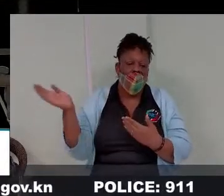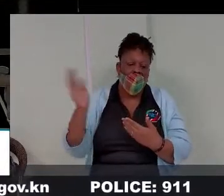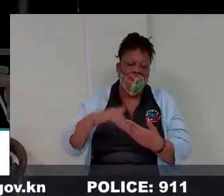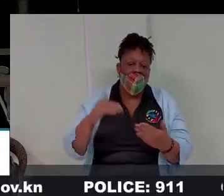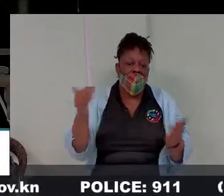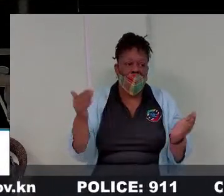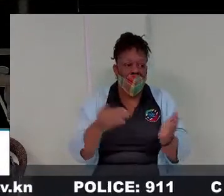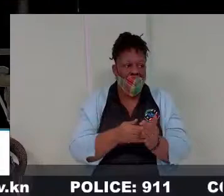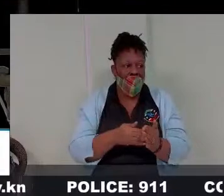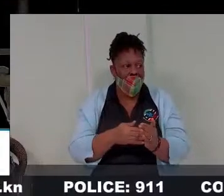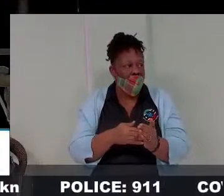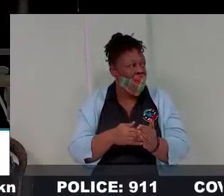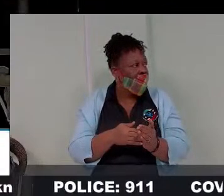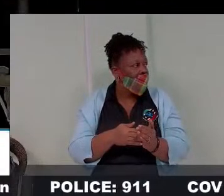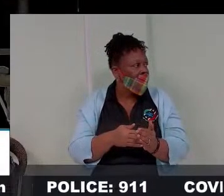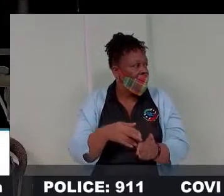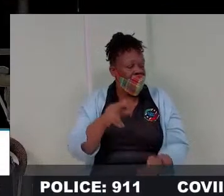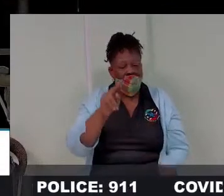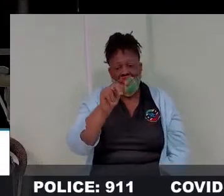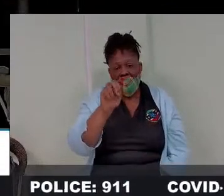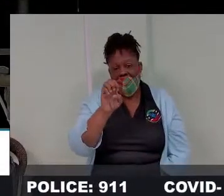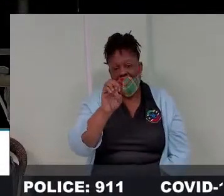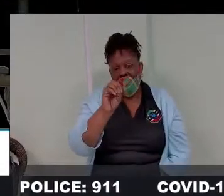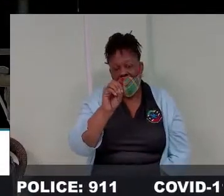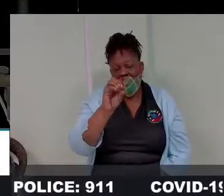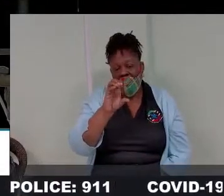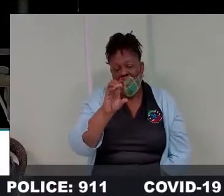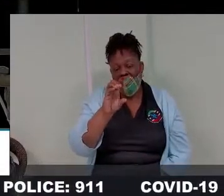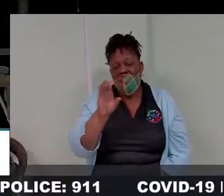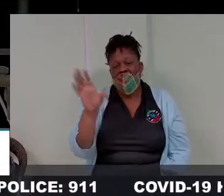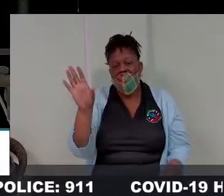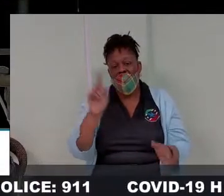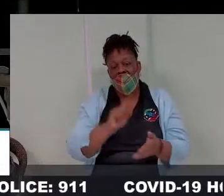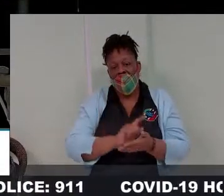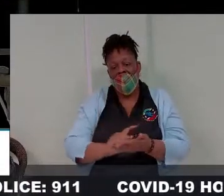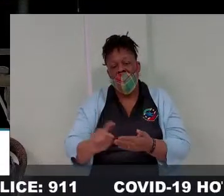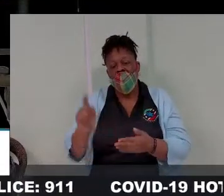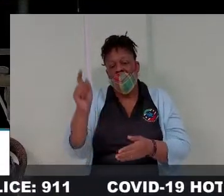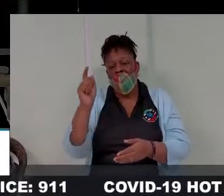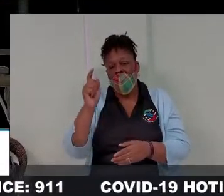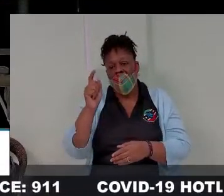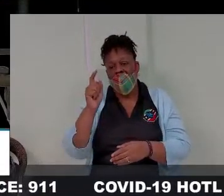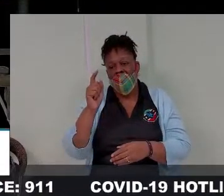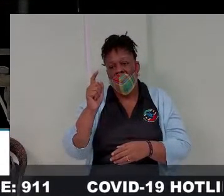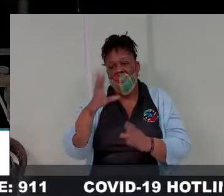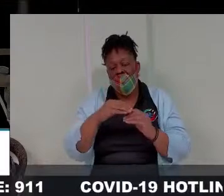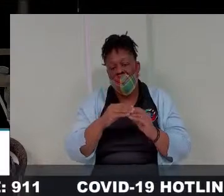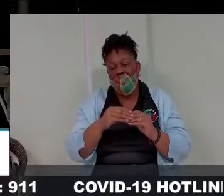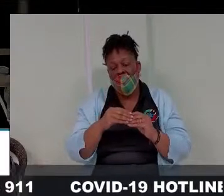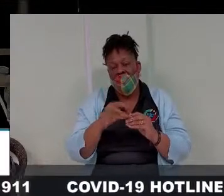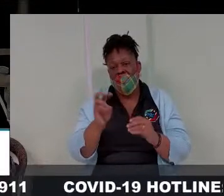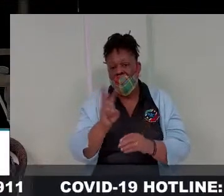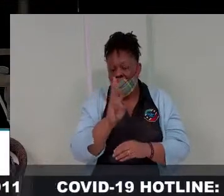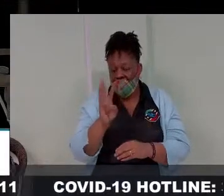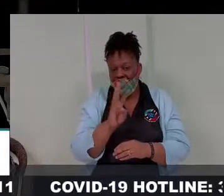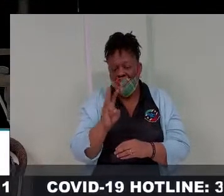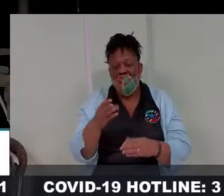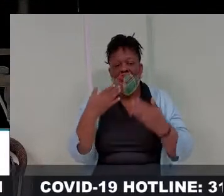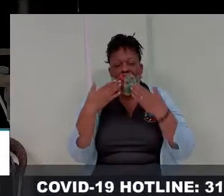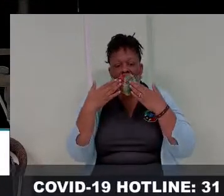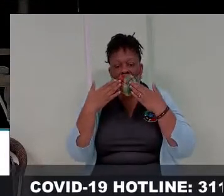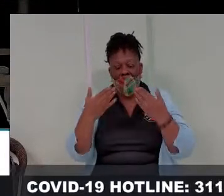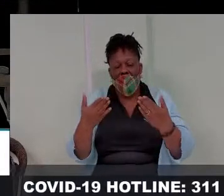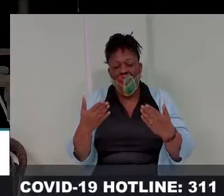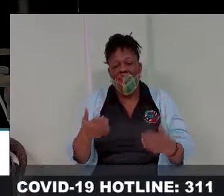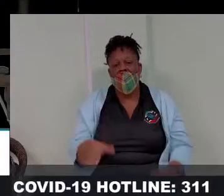another NEOC COVID-19 weekly briefing on Wednesday. Thank you very much, and